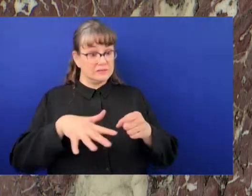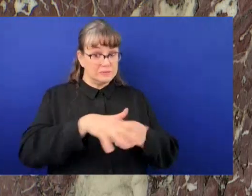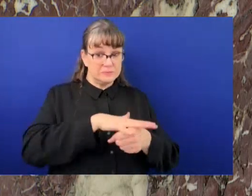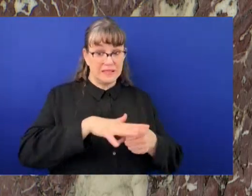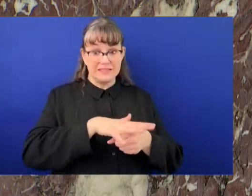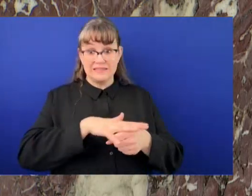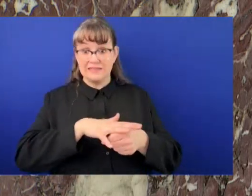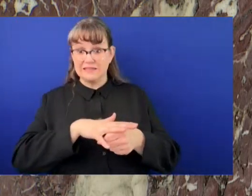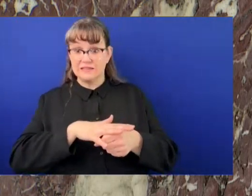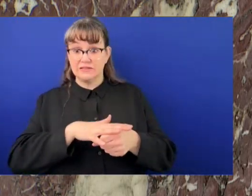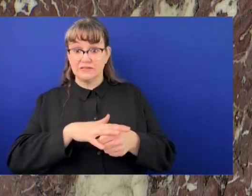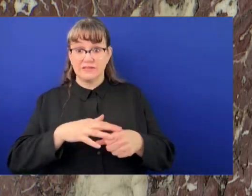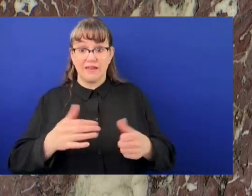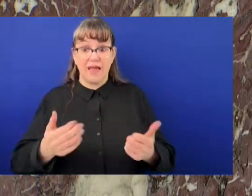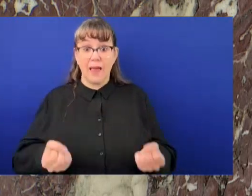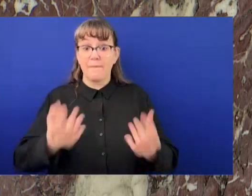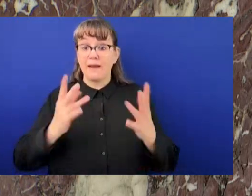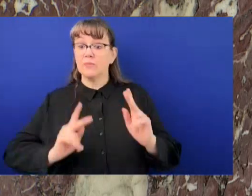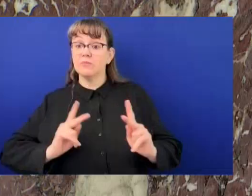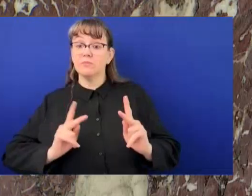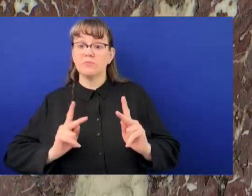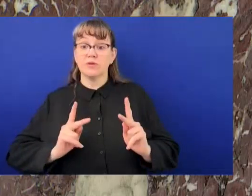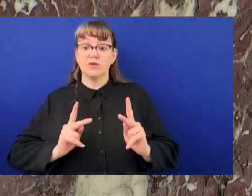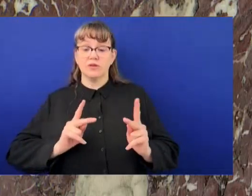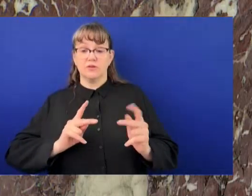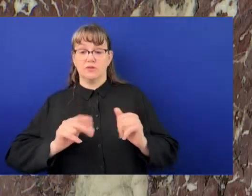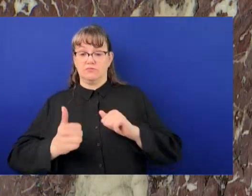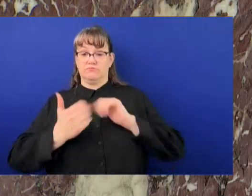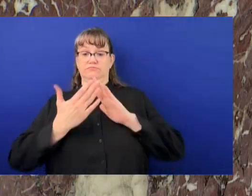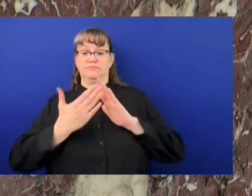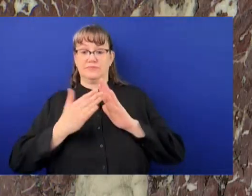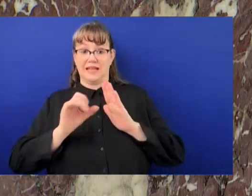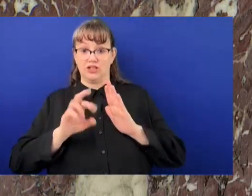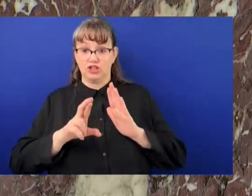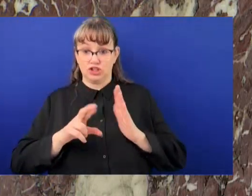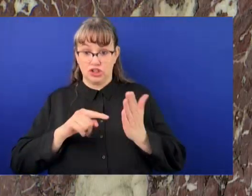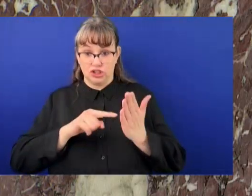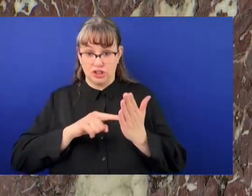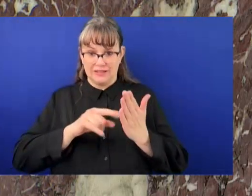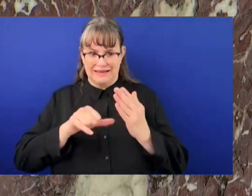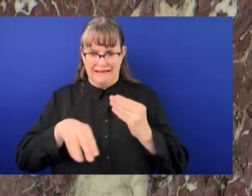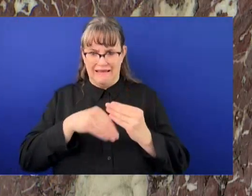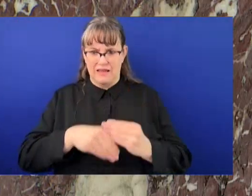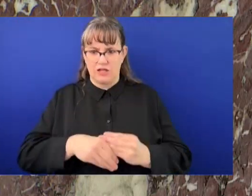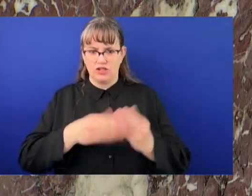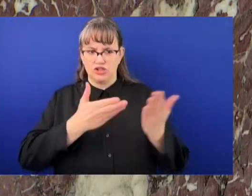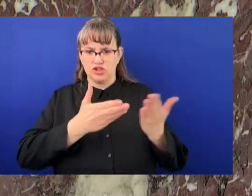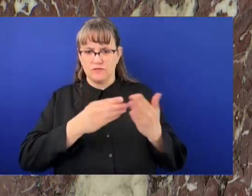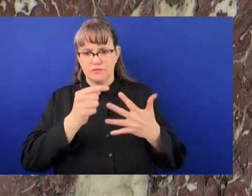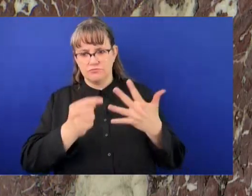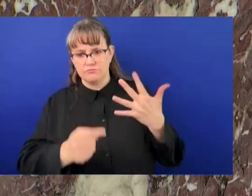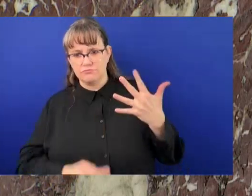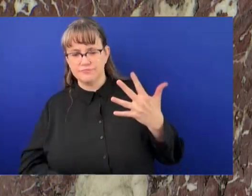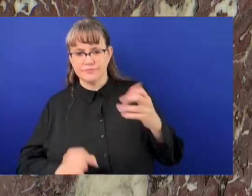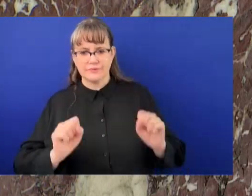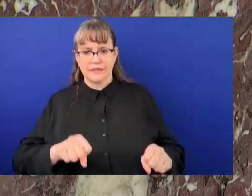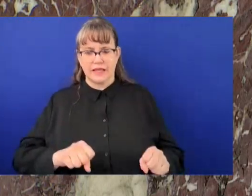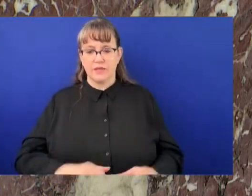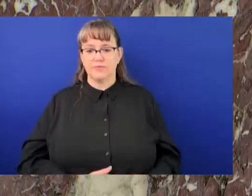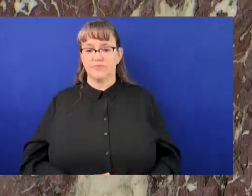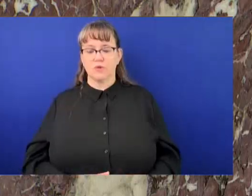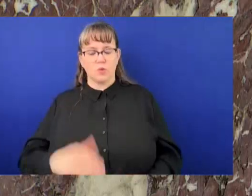it, that these kinds of services can be added. This door is not closed, Mr. Speaker, and will continue to support people facing this terrible